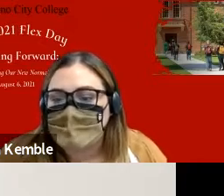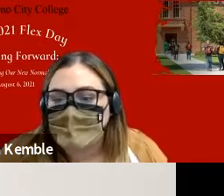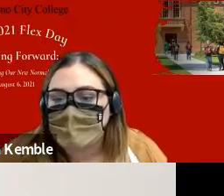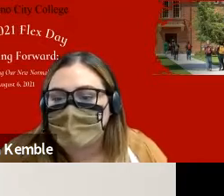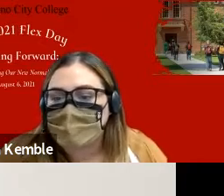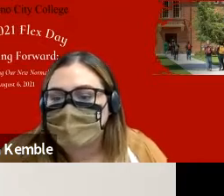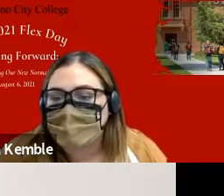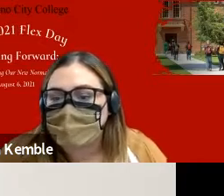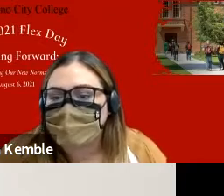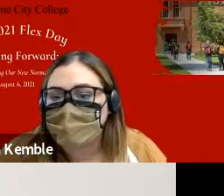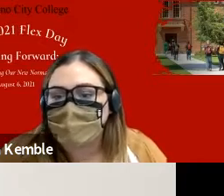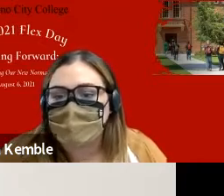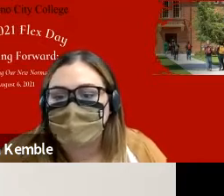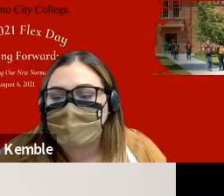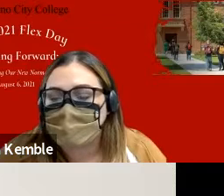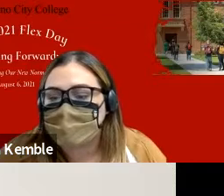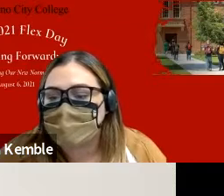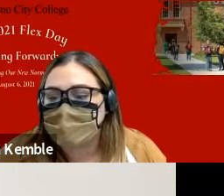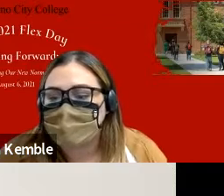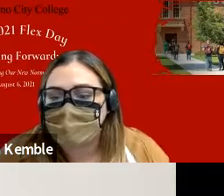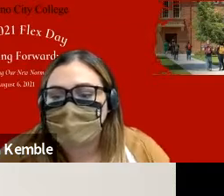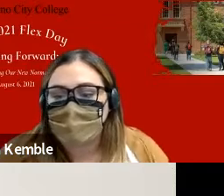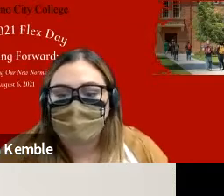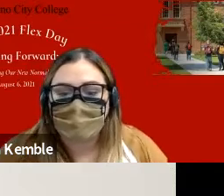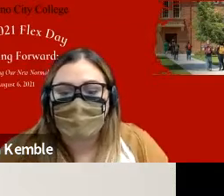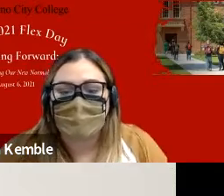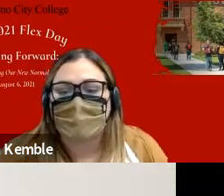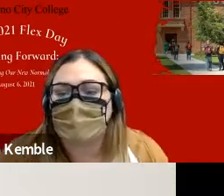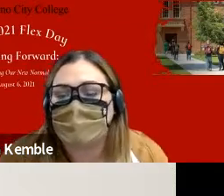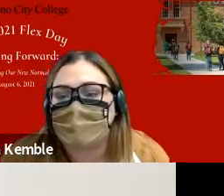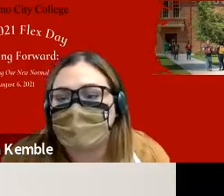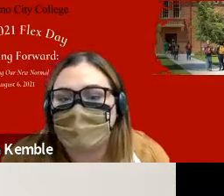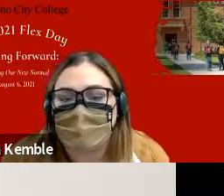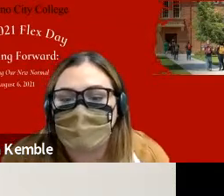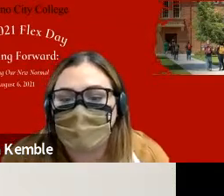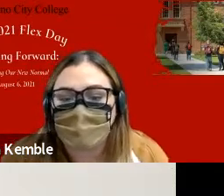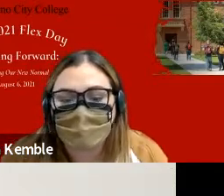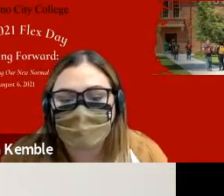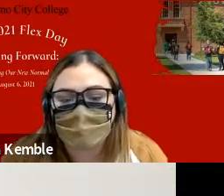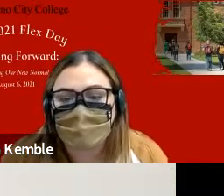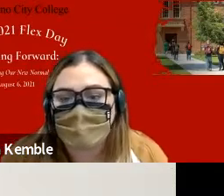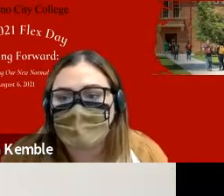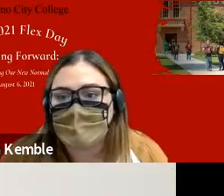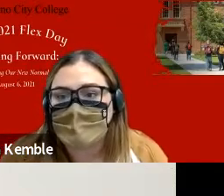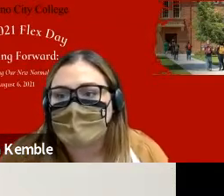members. And there's a ton of resources and different information you have available to you through this portal.